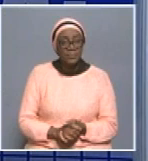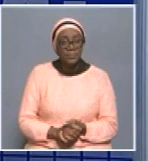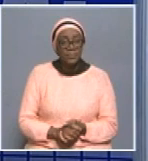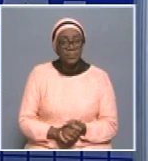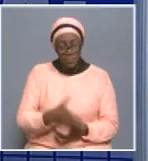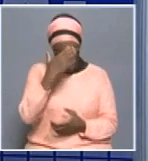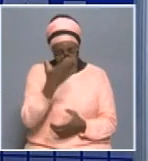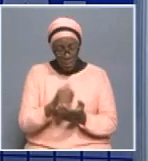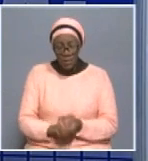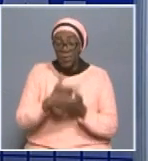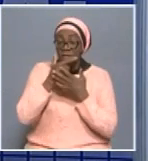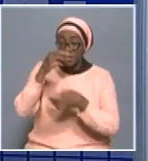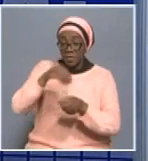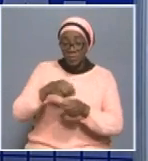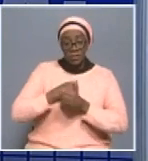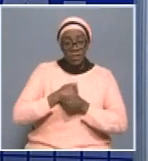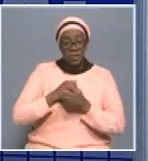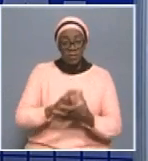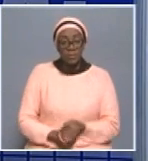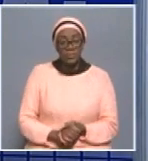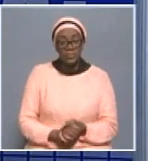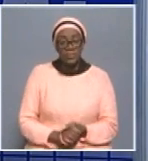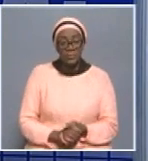Yes, good evening, and thank you for having me. Right. Somehow you're breaking up.